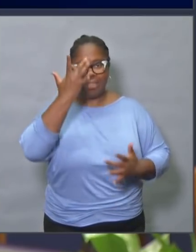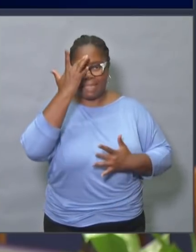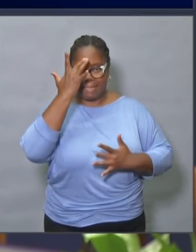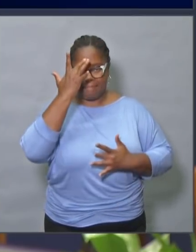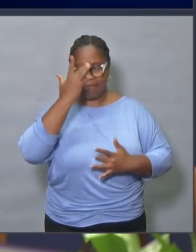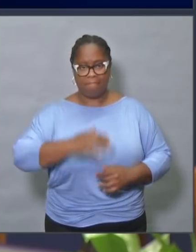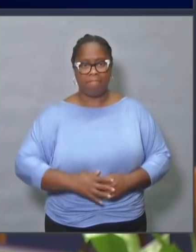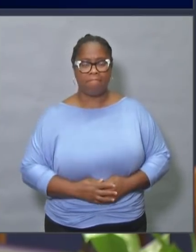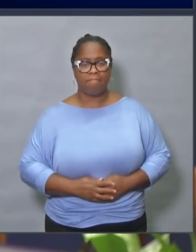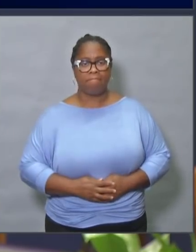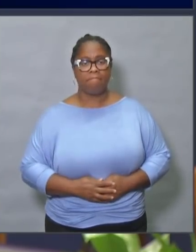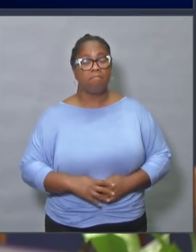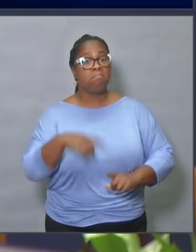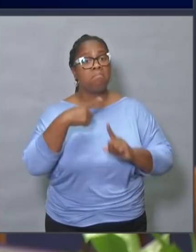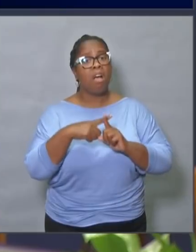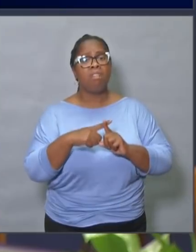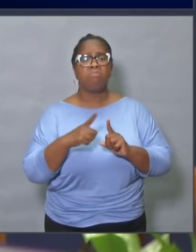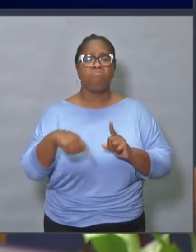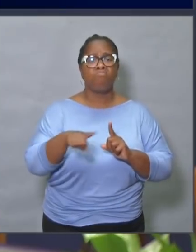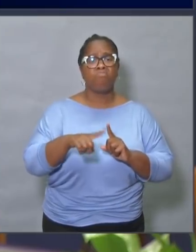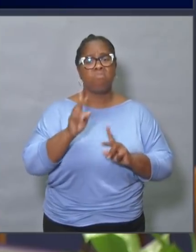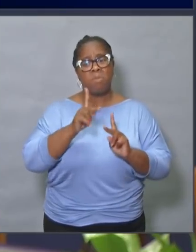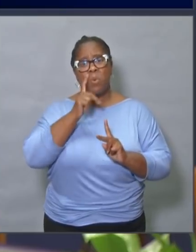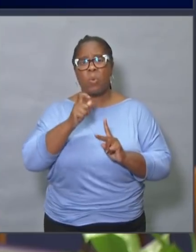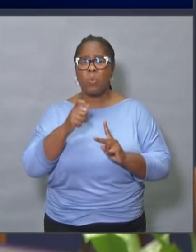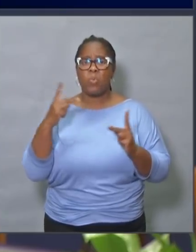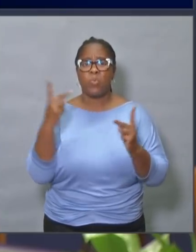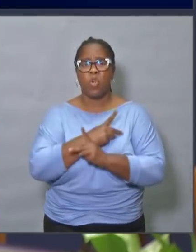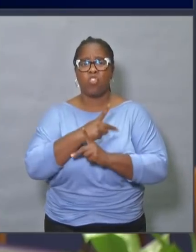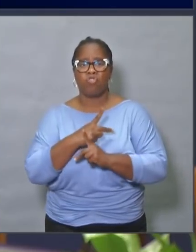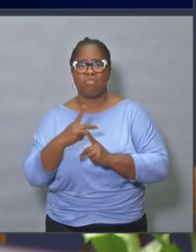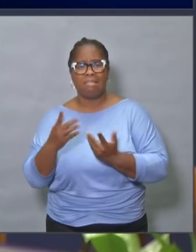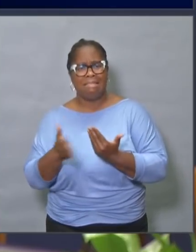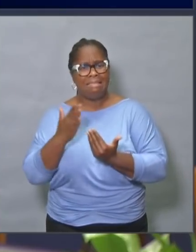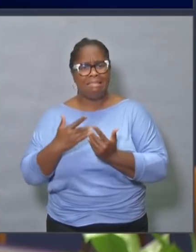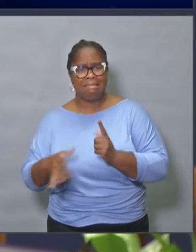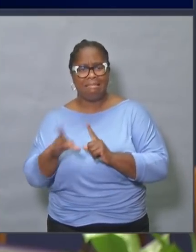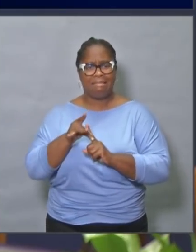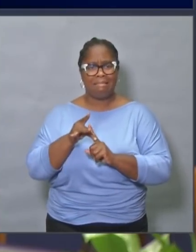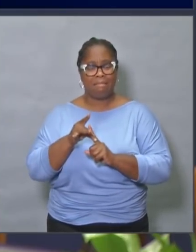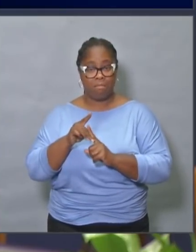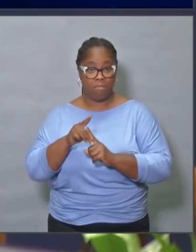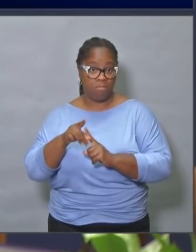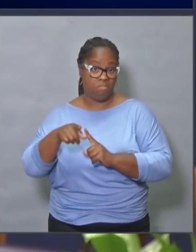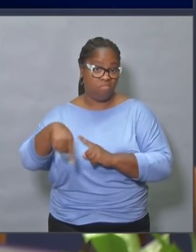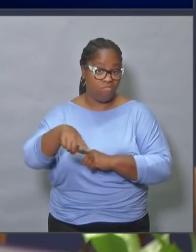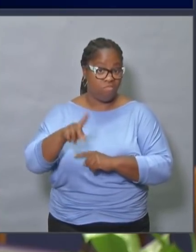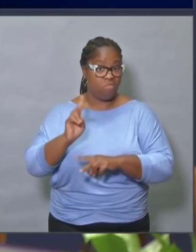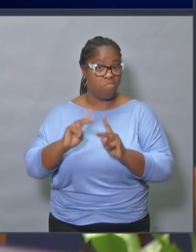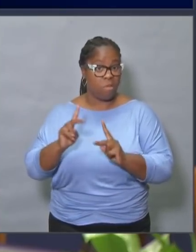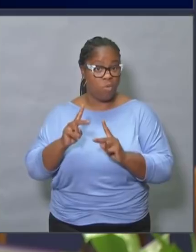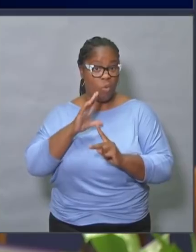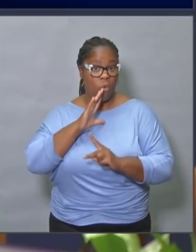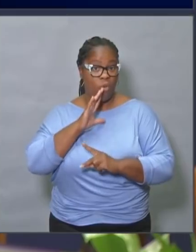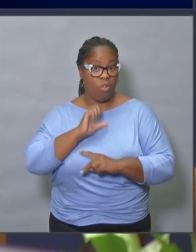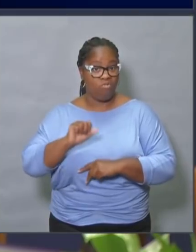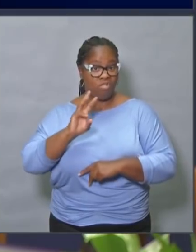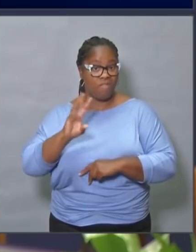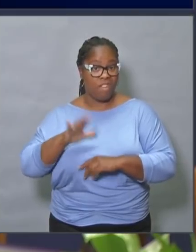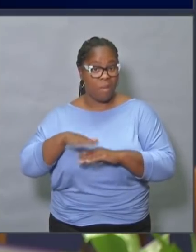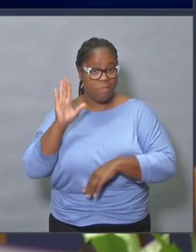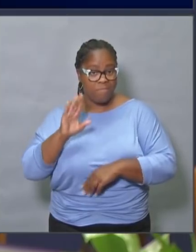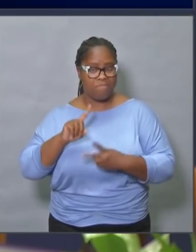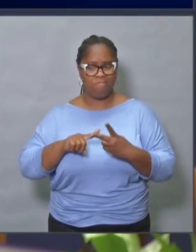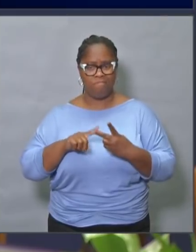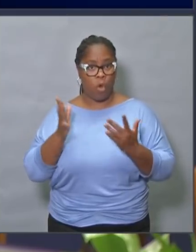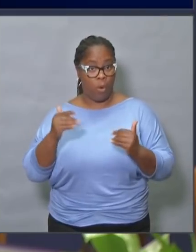want our most vulnerable residents, including anyone over the age of 65 with pre-existing health conditions such as lung disease